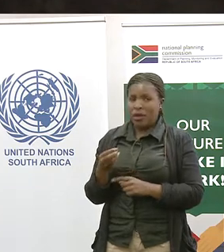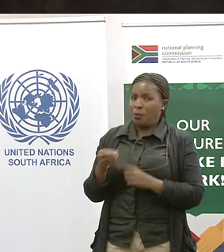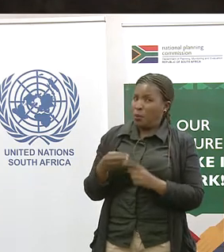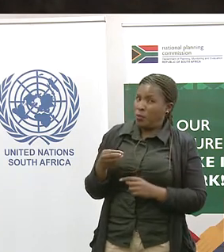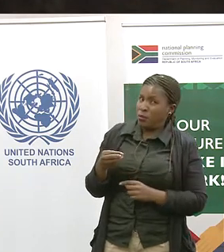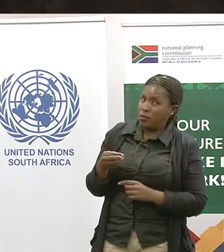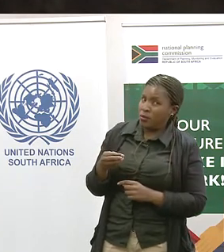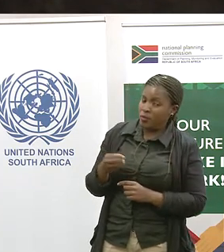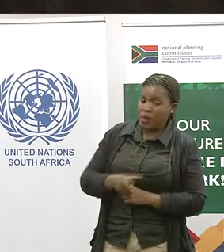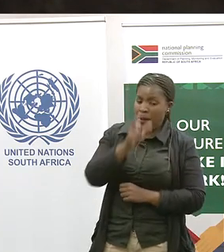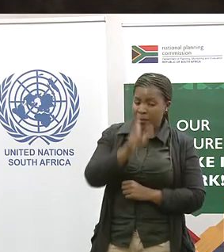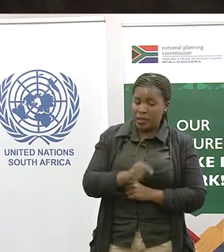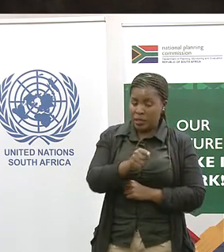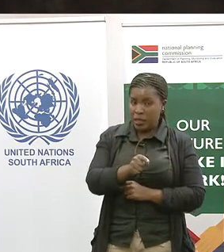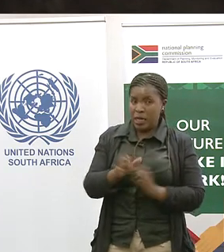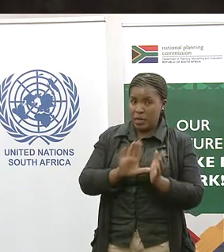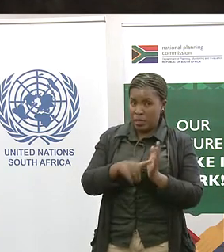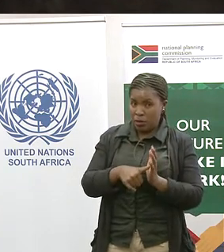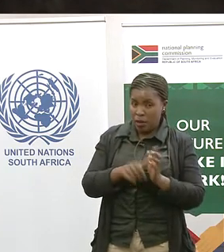life of a person with disability